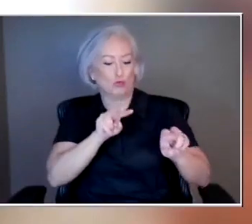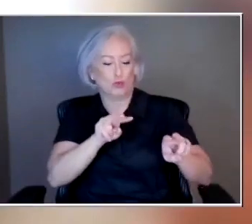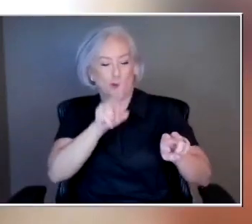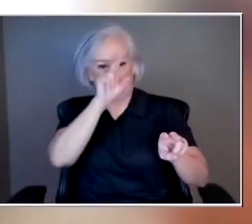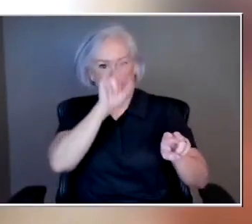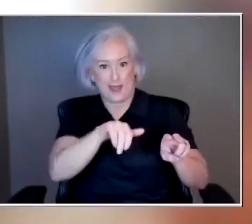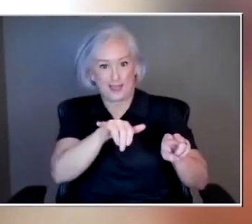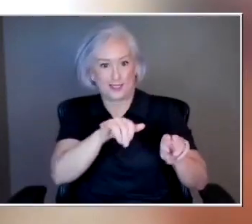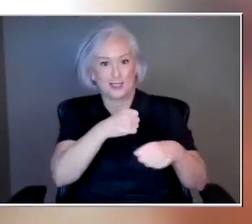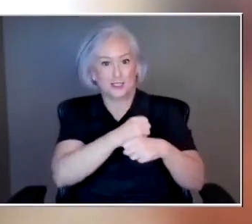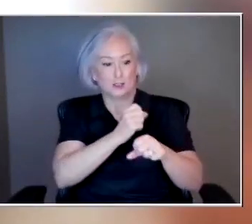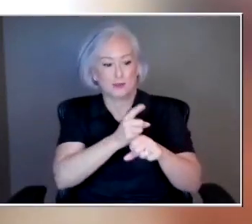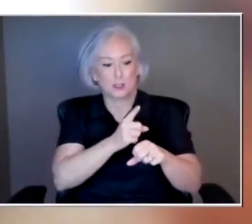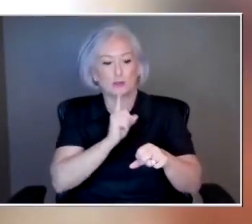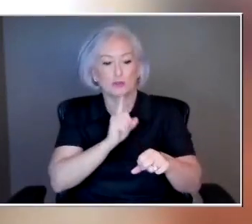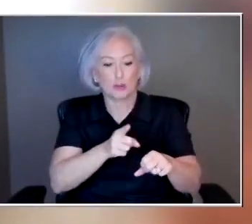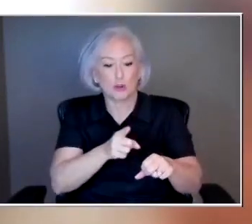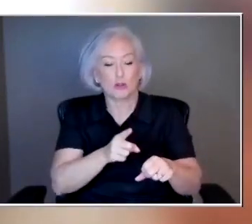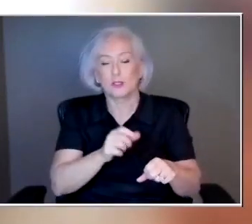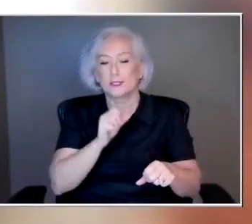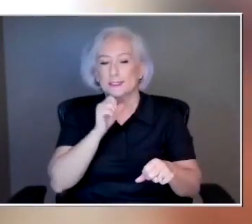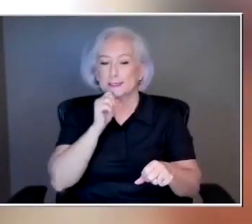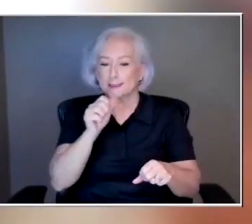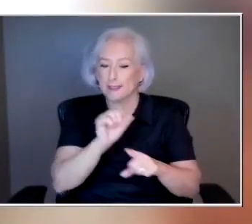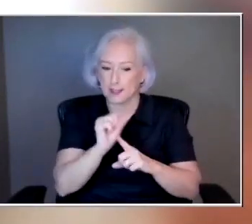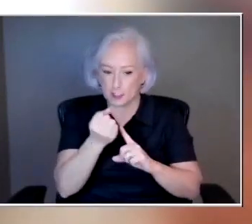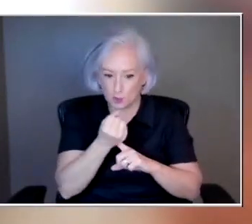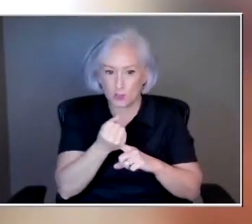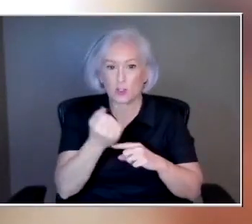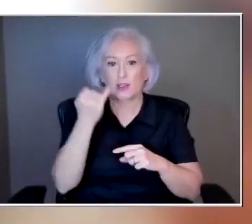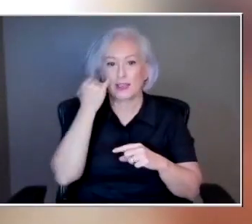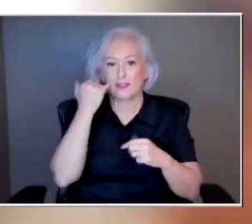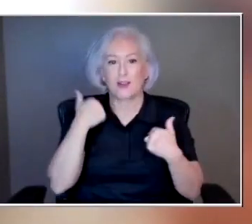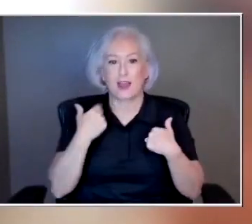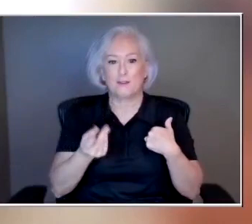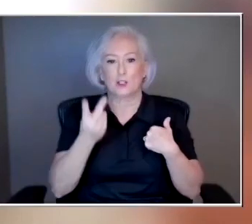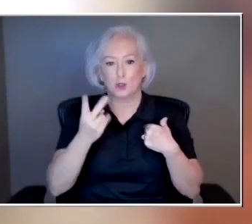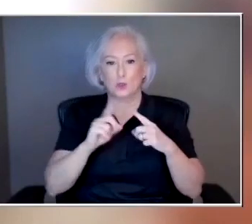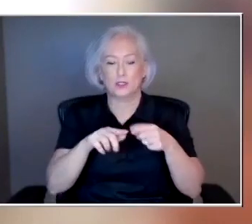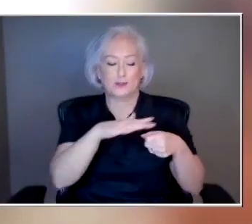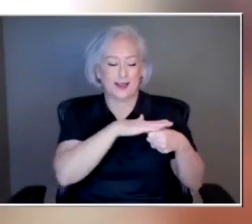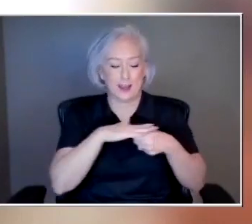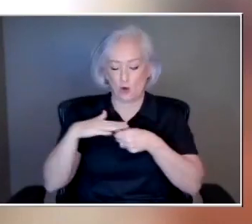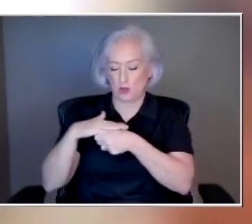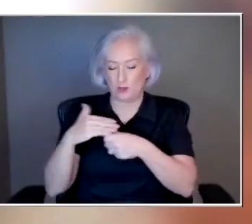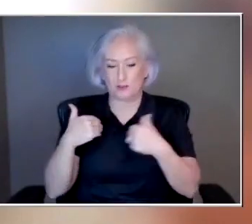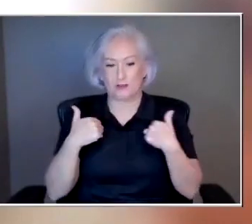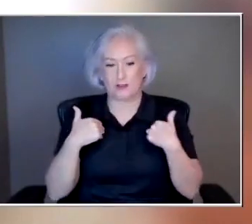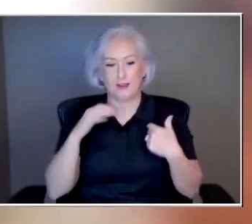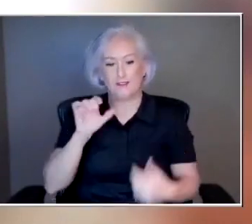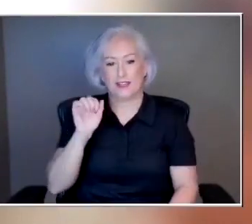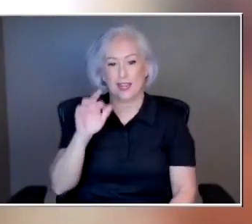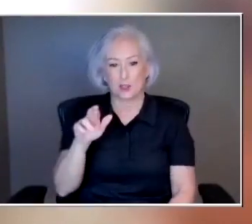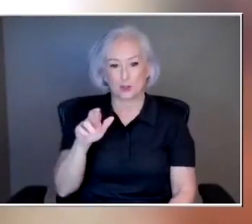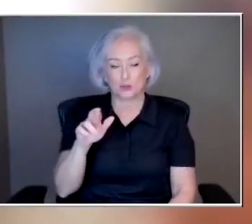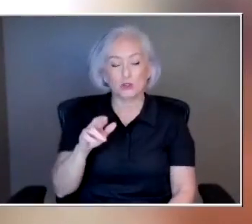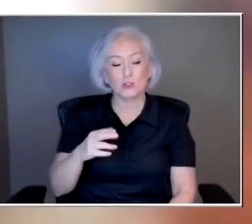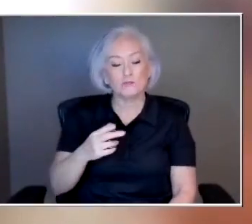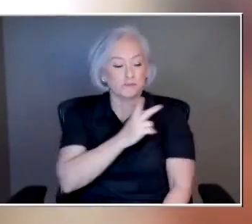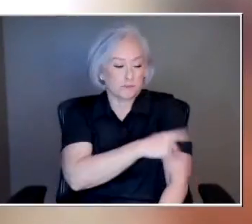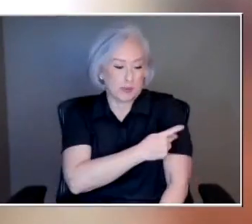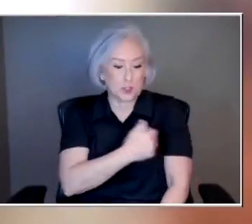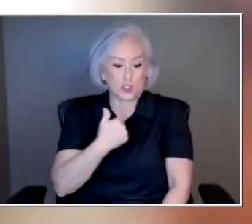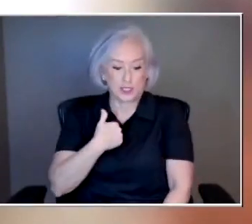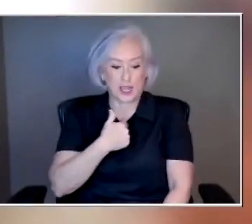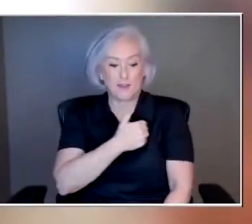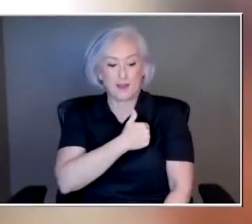is not the case if a woman has 2 different sites of cancer. A patient can have cancer in both breasts, and again,